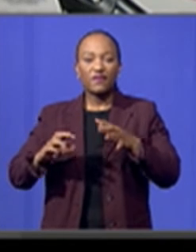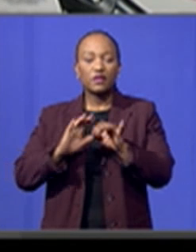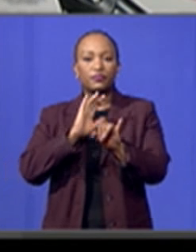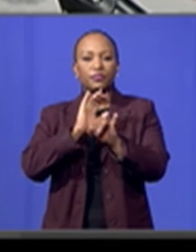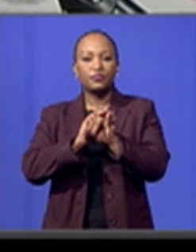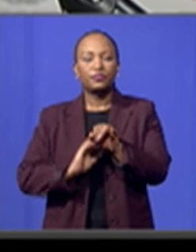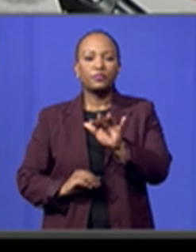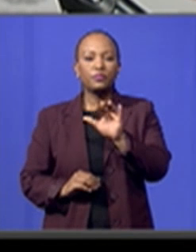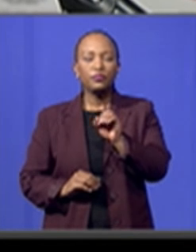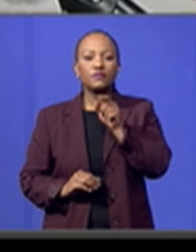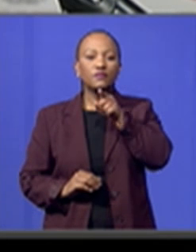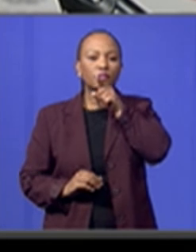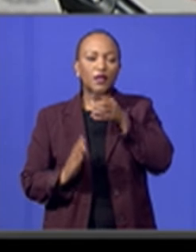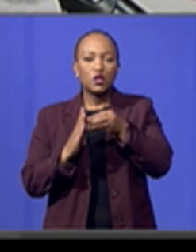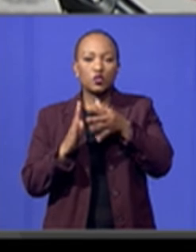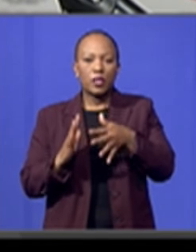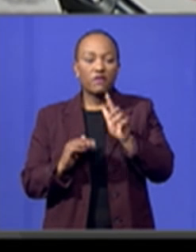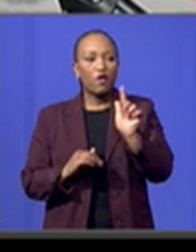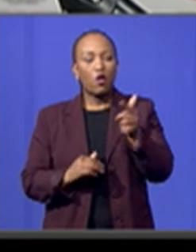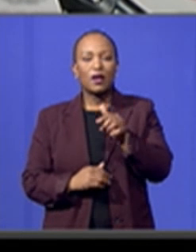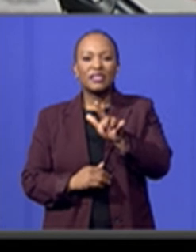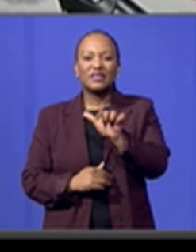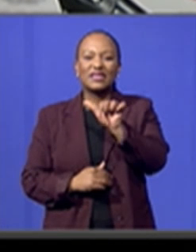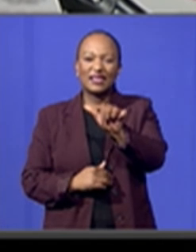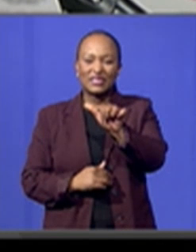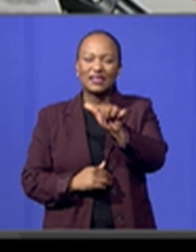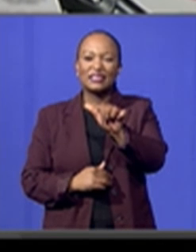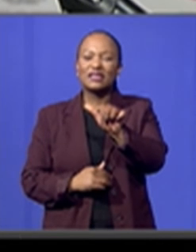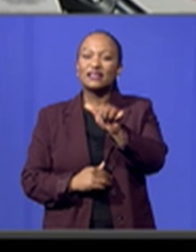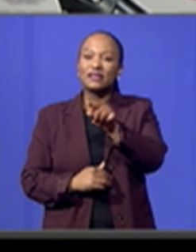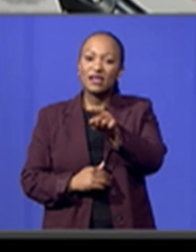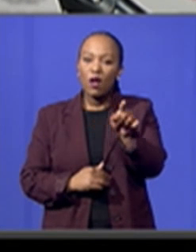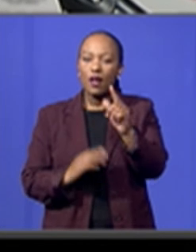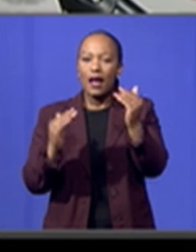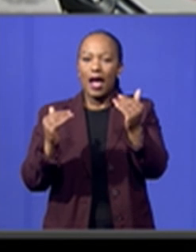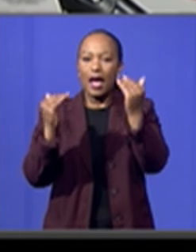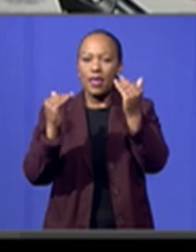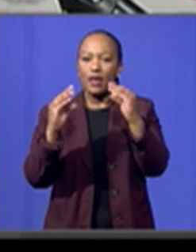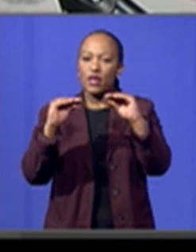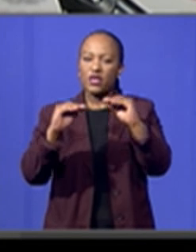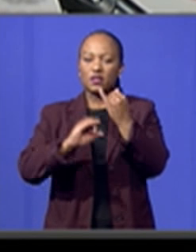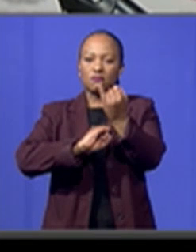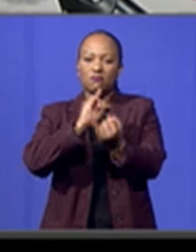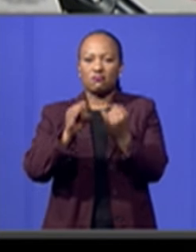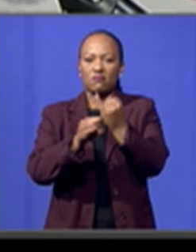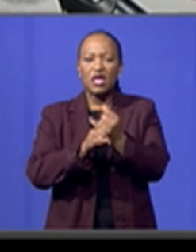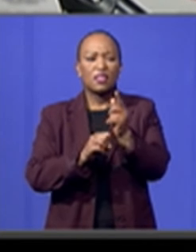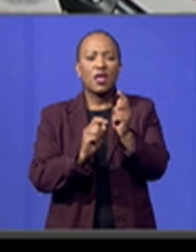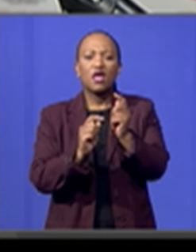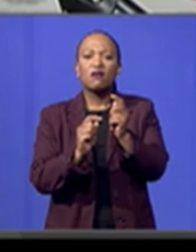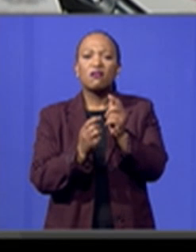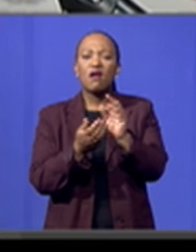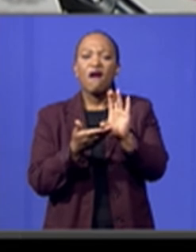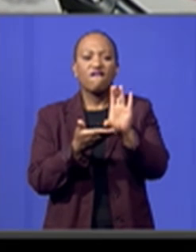40,000 students across 76 higher education institutions who had been improperly funded to